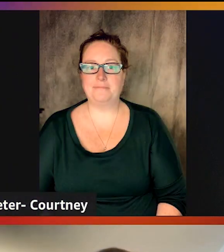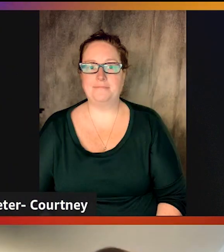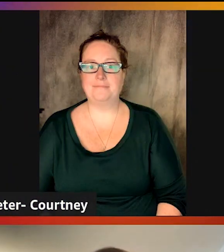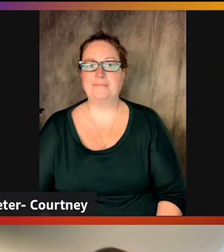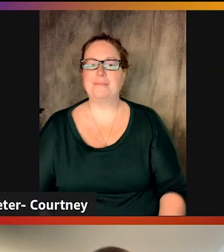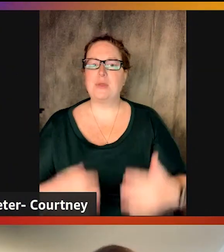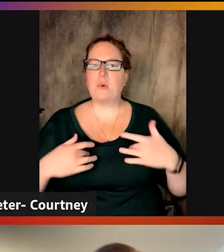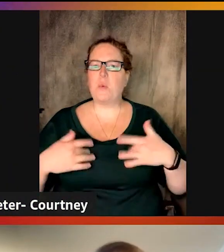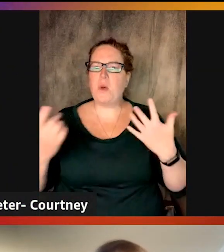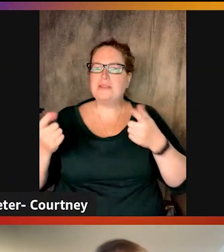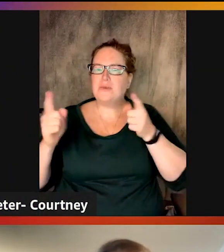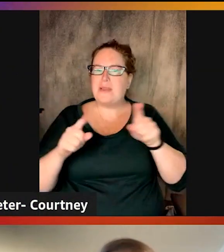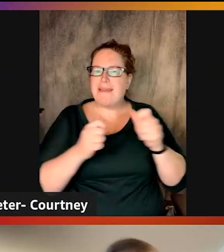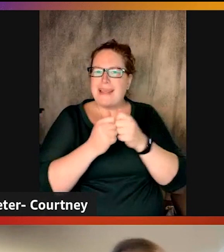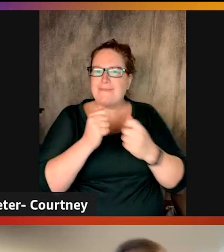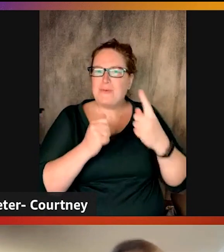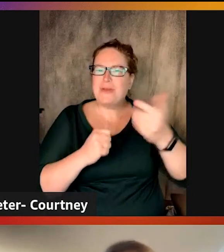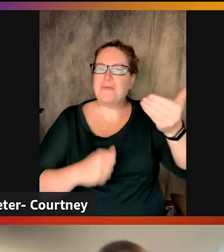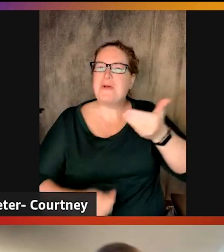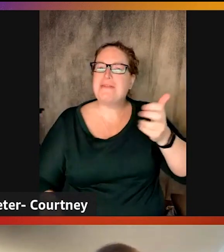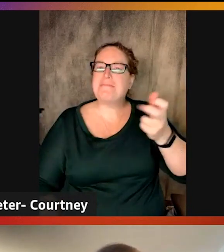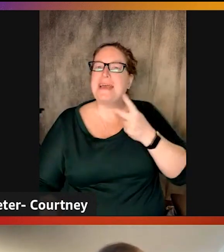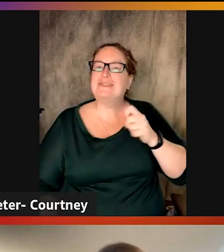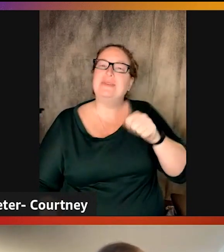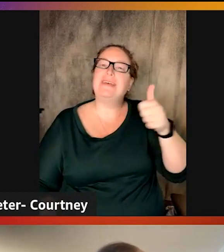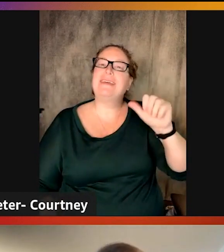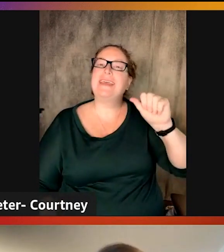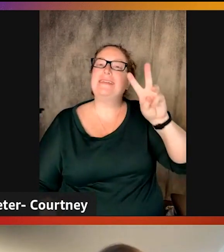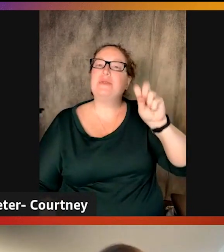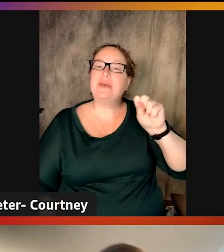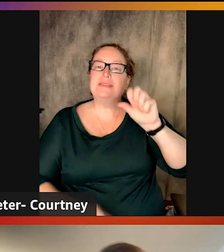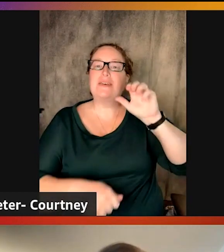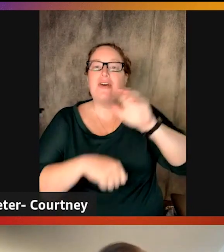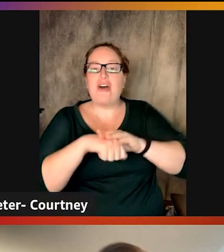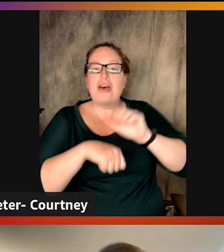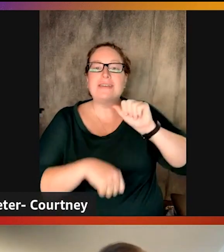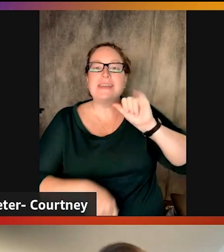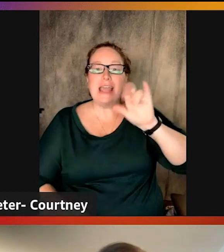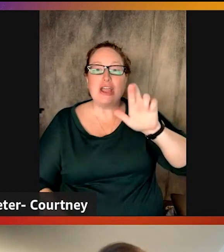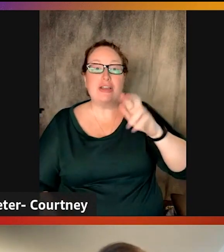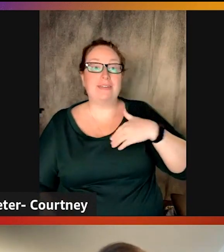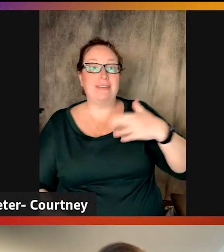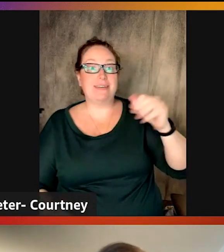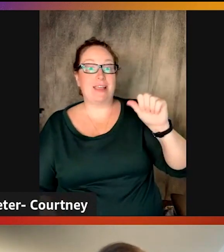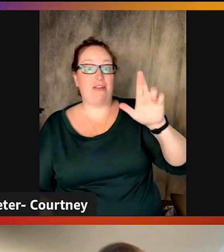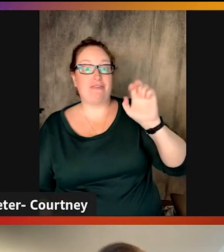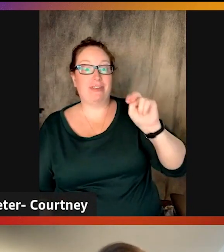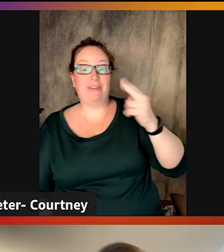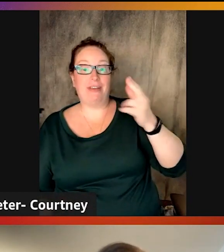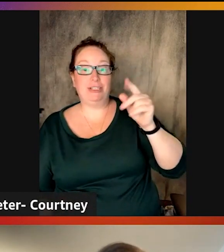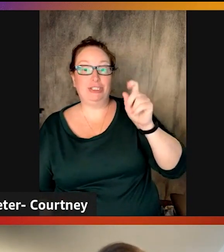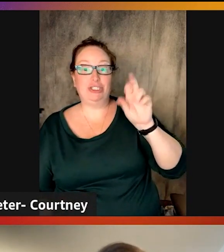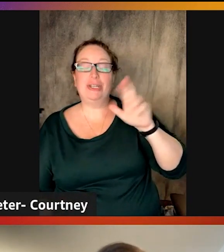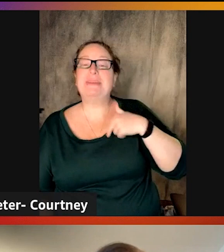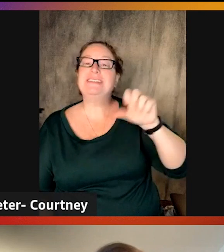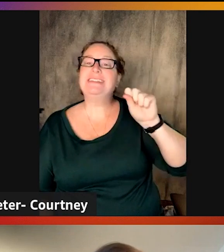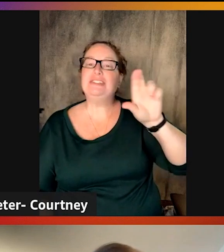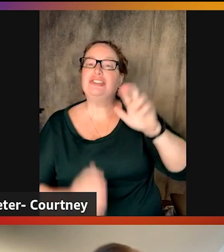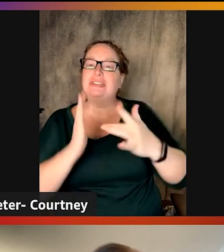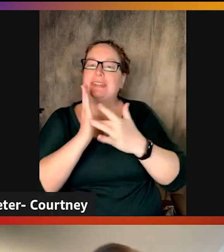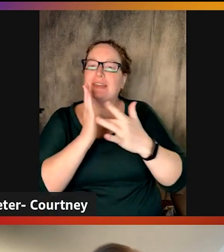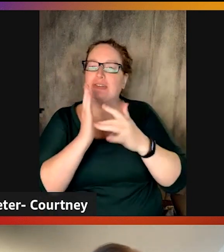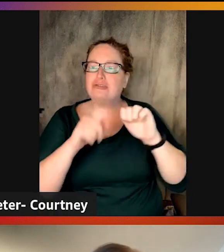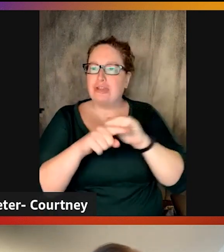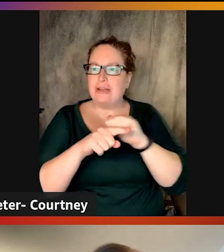Going on, everyone. Welcome back to another AWS On Air. My name is Aaron Hunter. I am a senior technical trainer with AWS Training Certification.